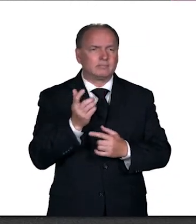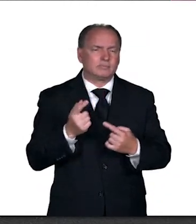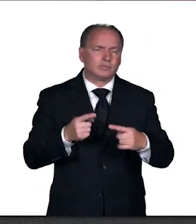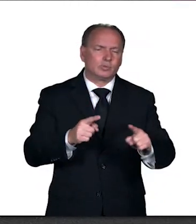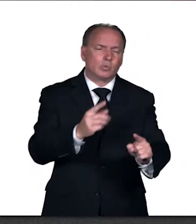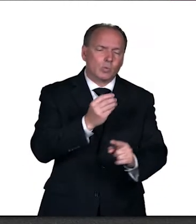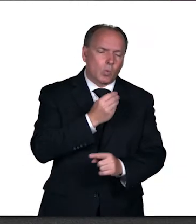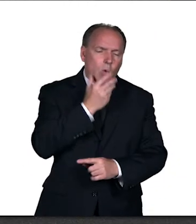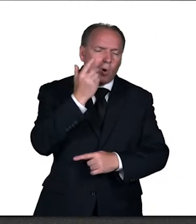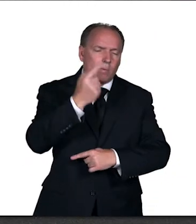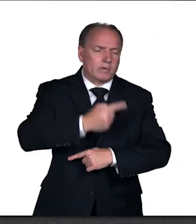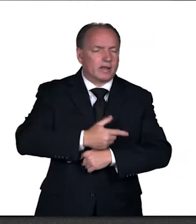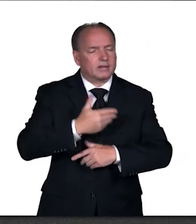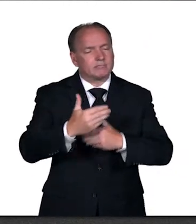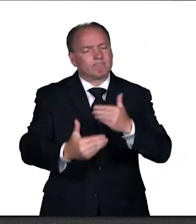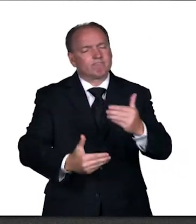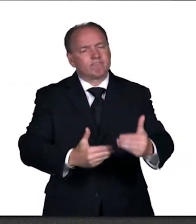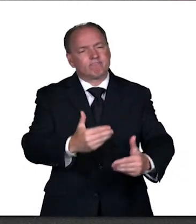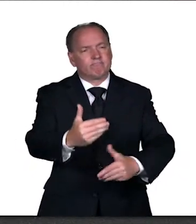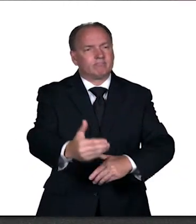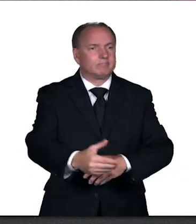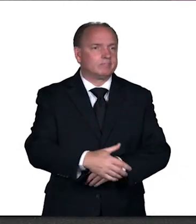pass.